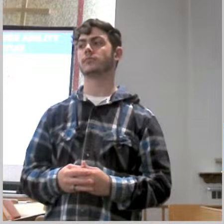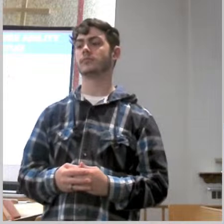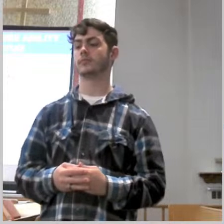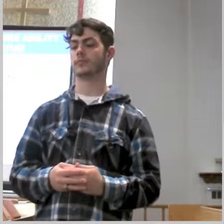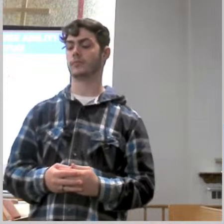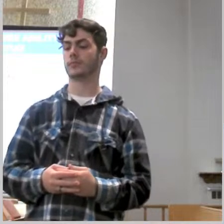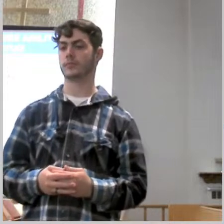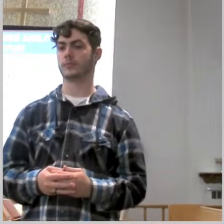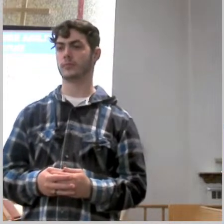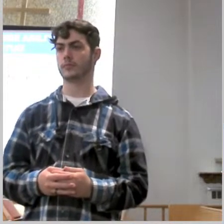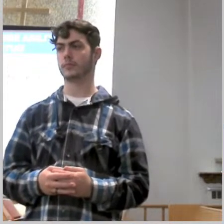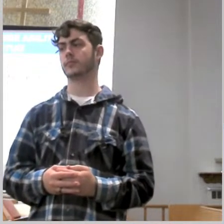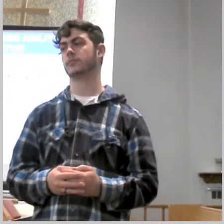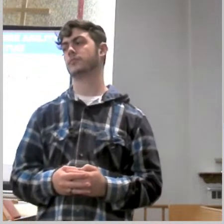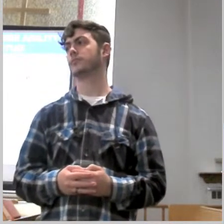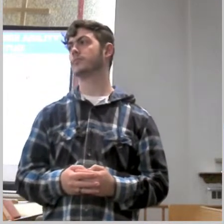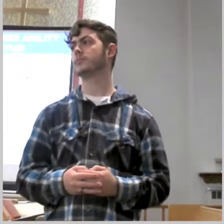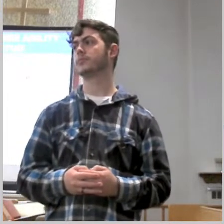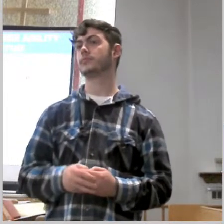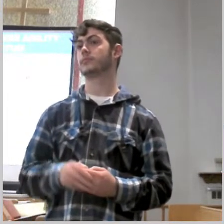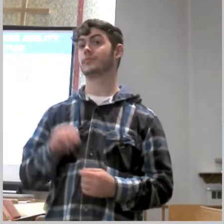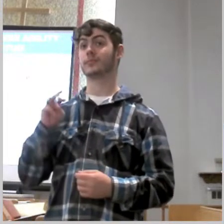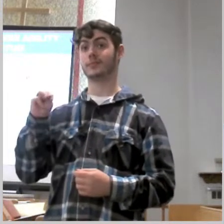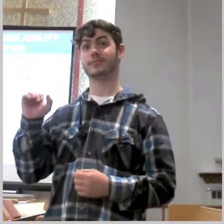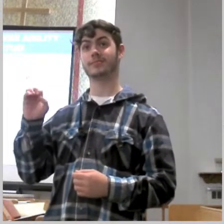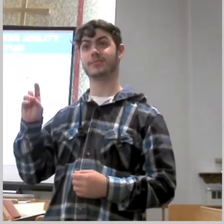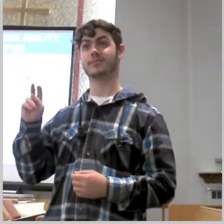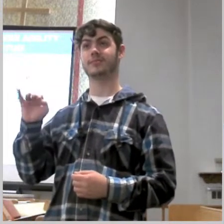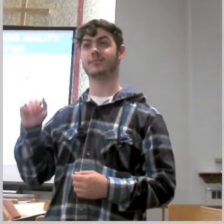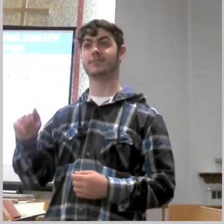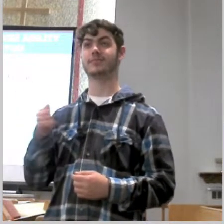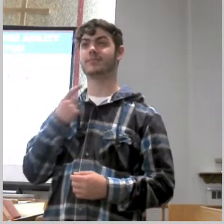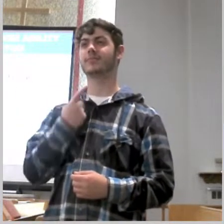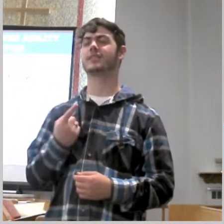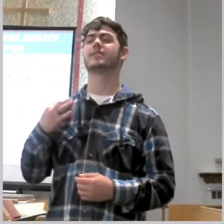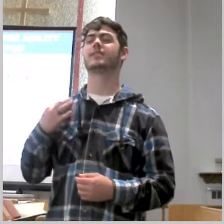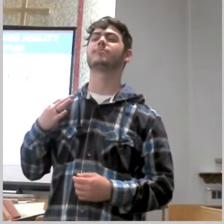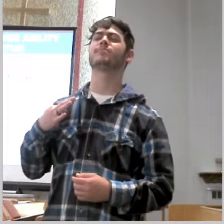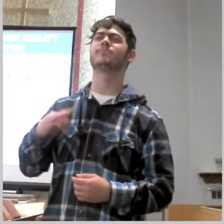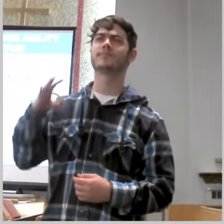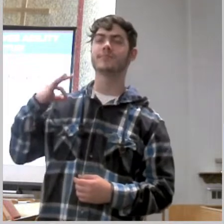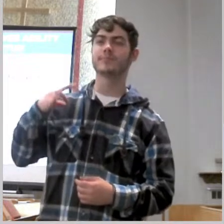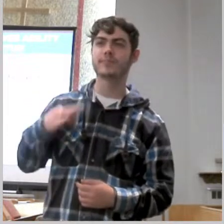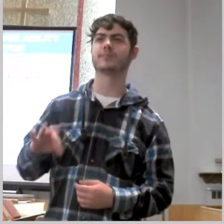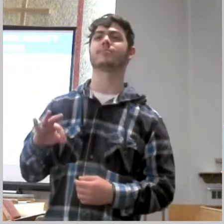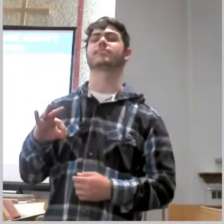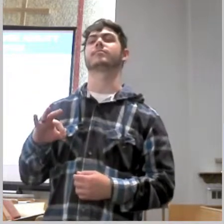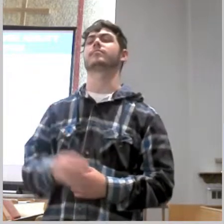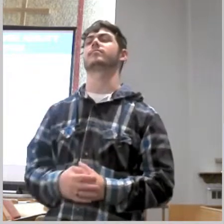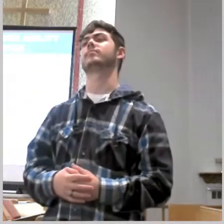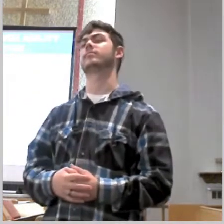impact in this privilege. They called it a privilege in this ministry to the saints. So they had this